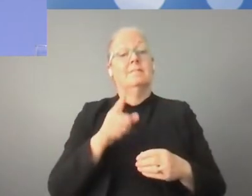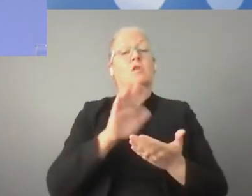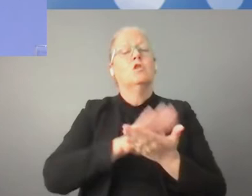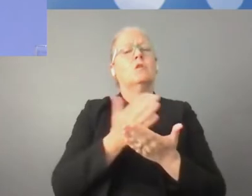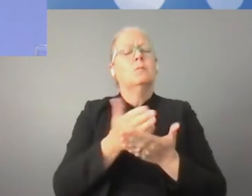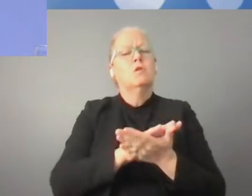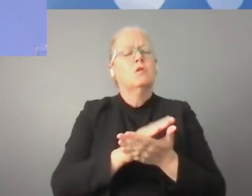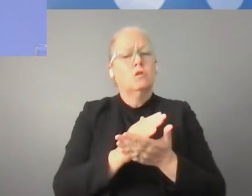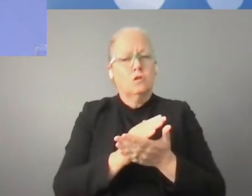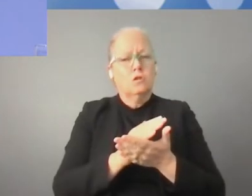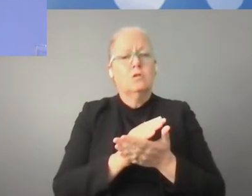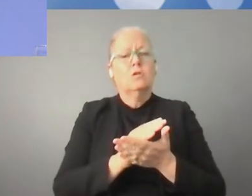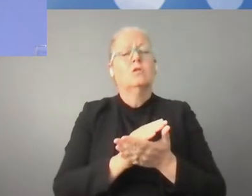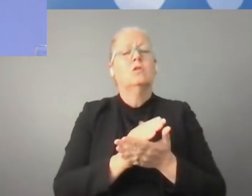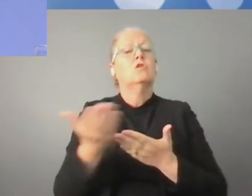transformational